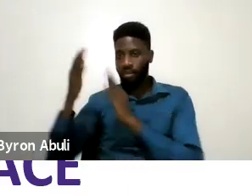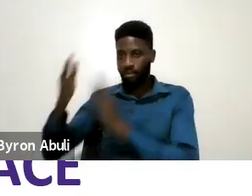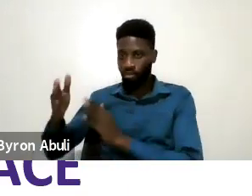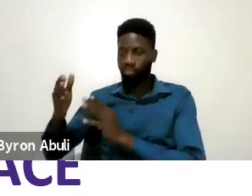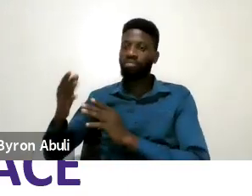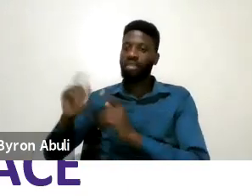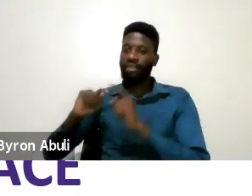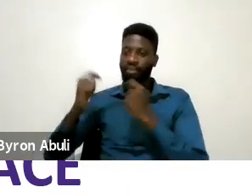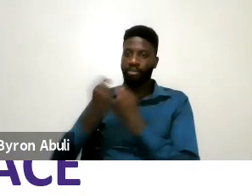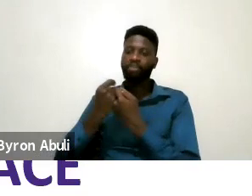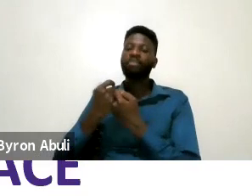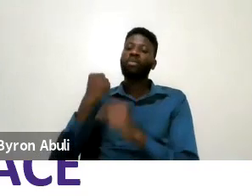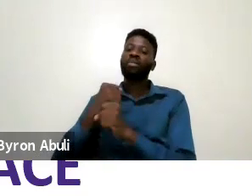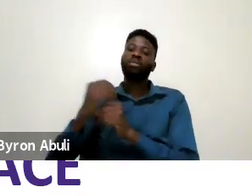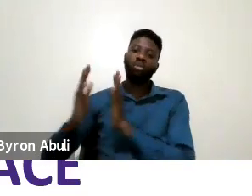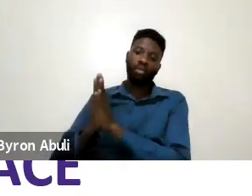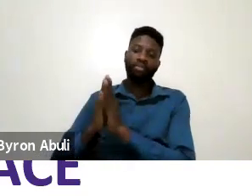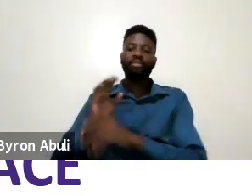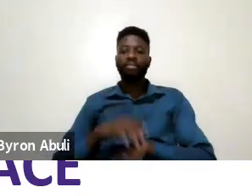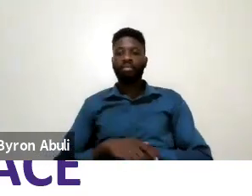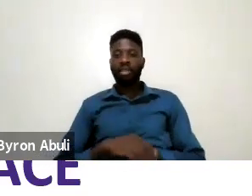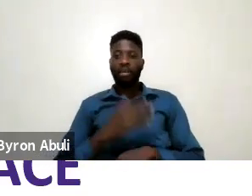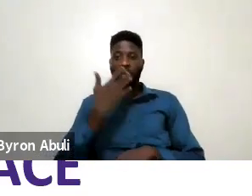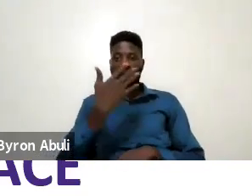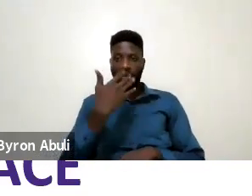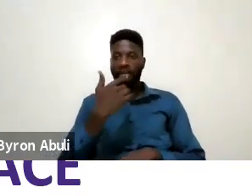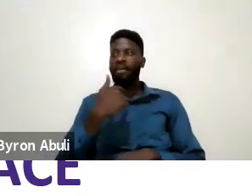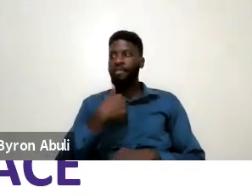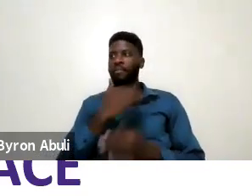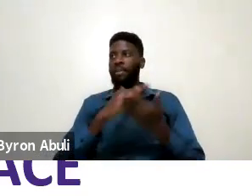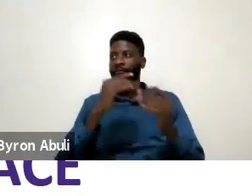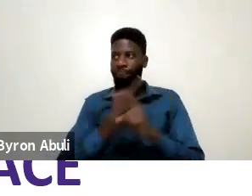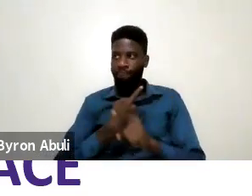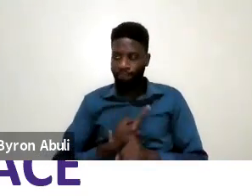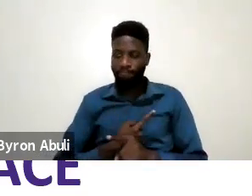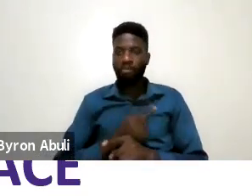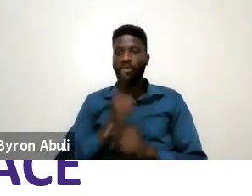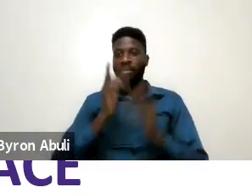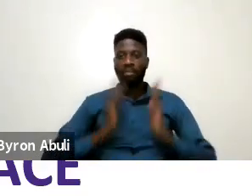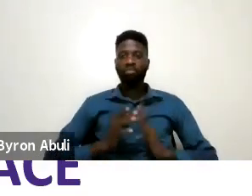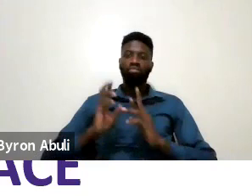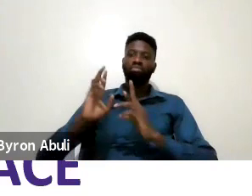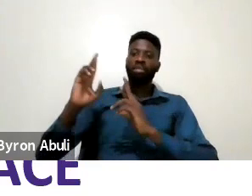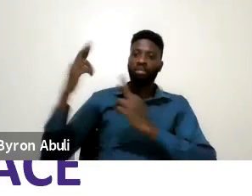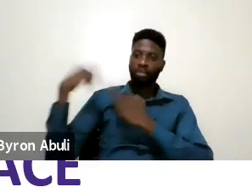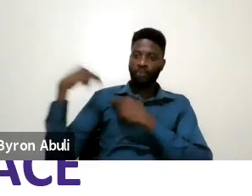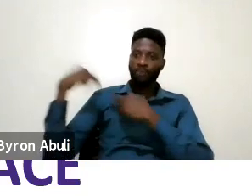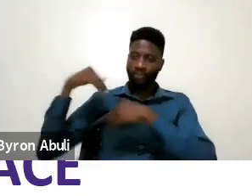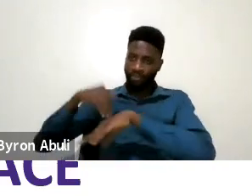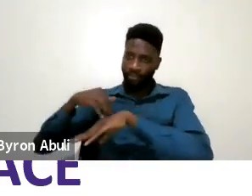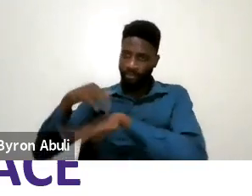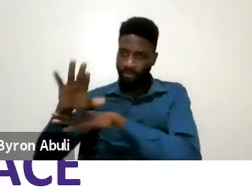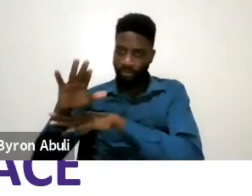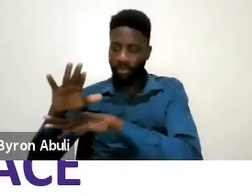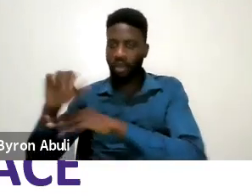and all of you have different parts of a document. And maybe there's one person responsible to sending it to the boss by maybe 5 o'clock in